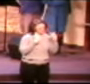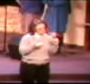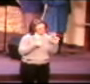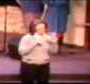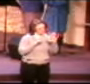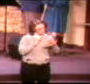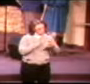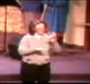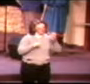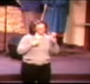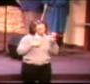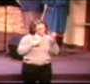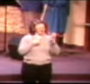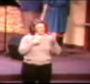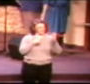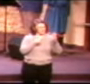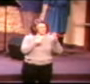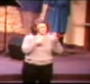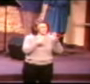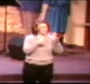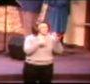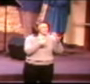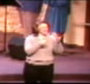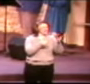light to find our